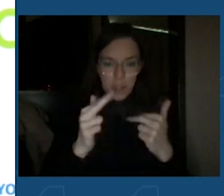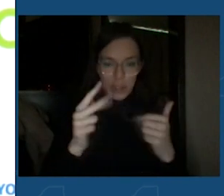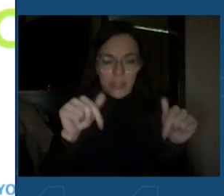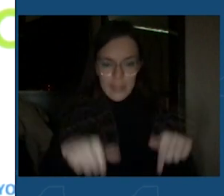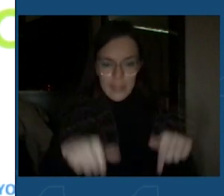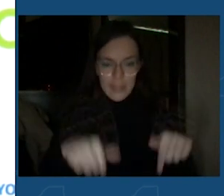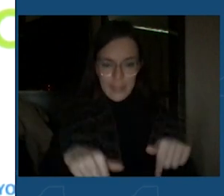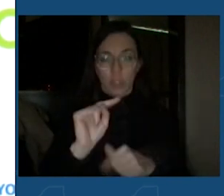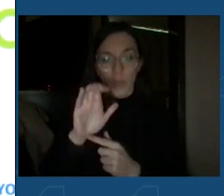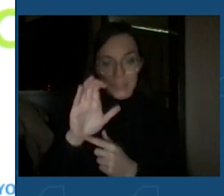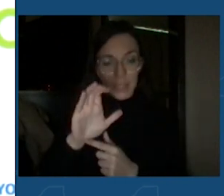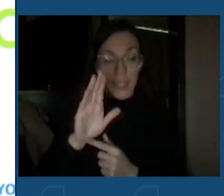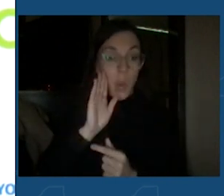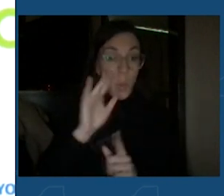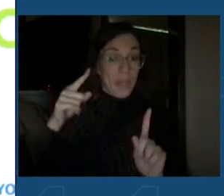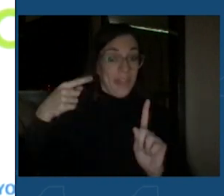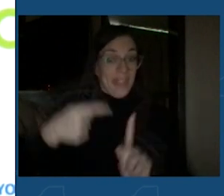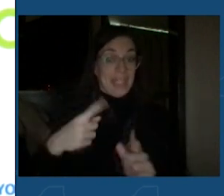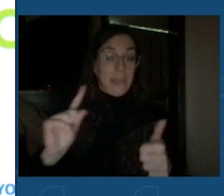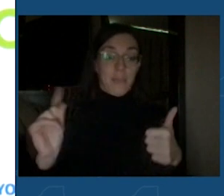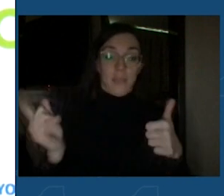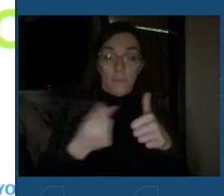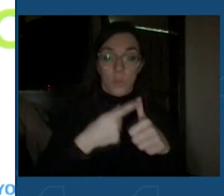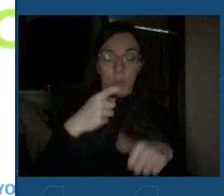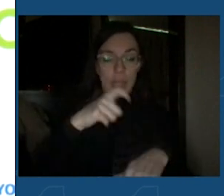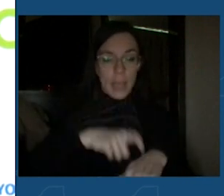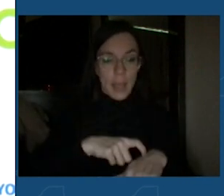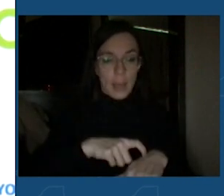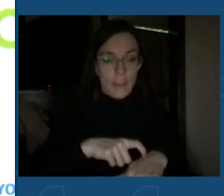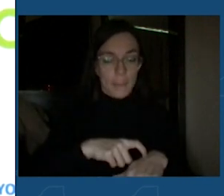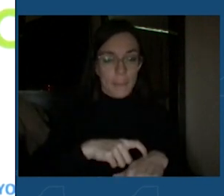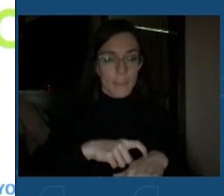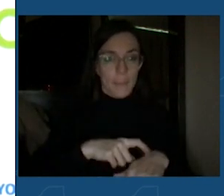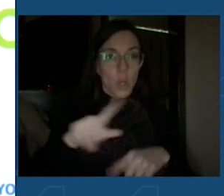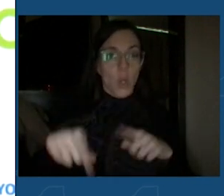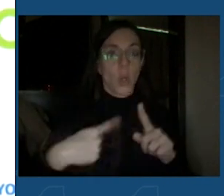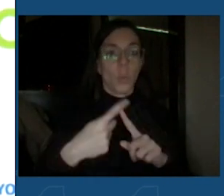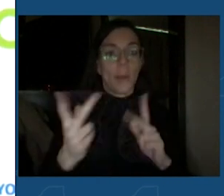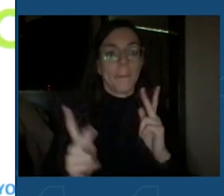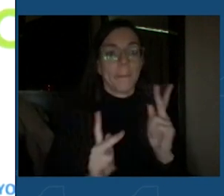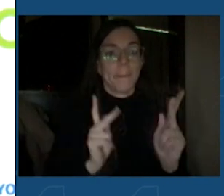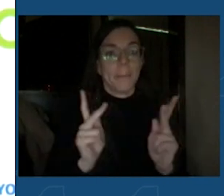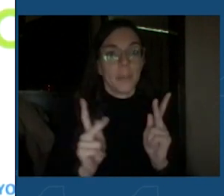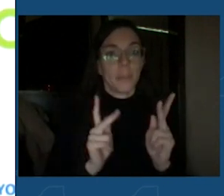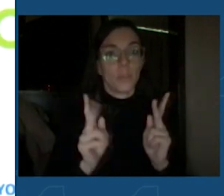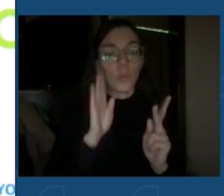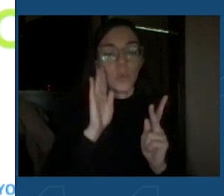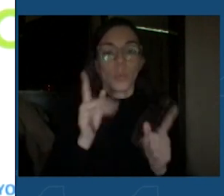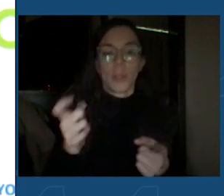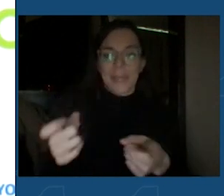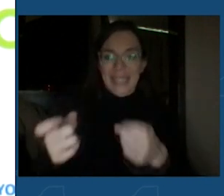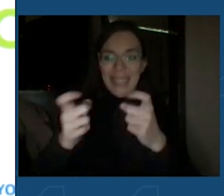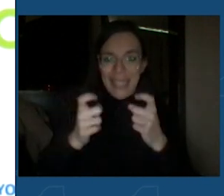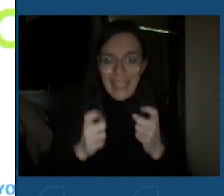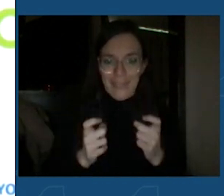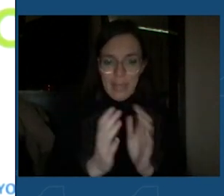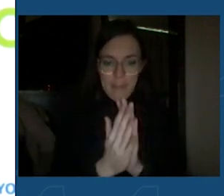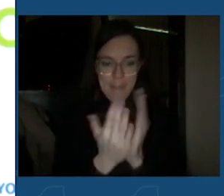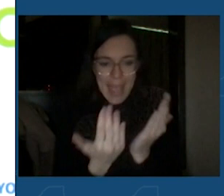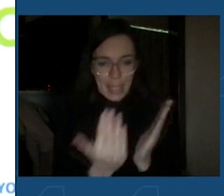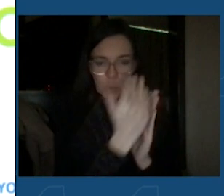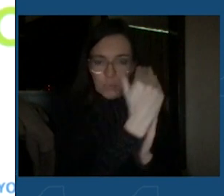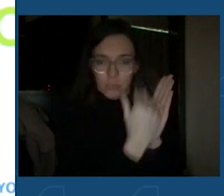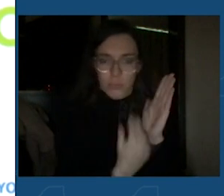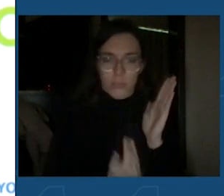will this be the first time in which people will be given a manual about what works, and